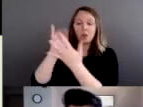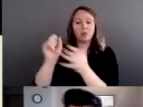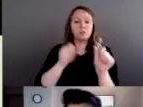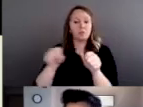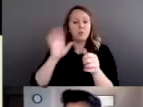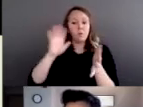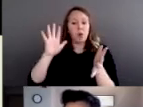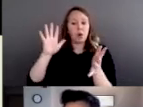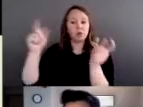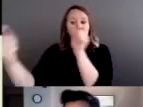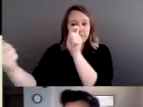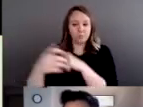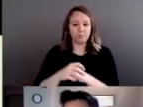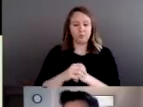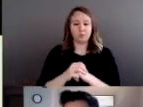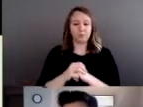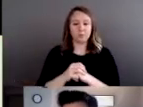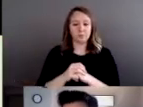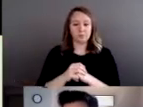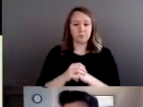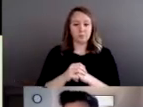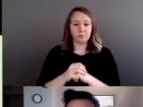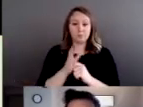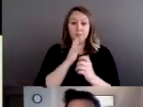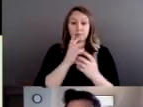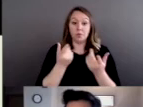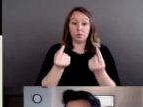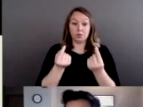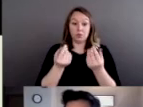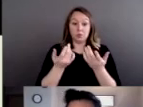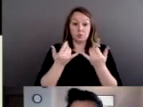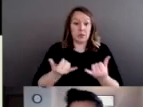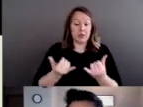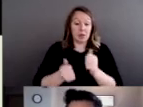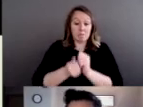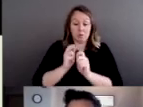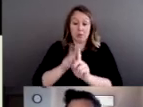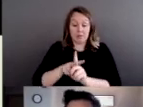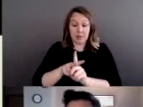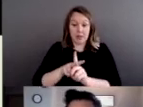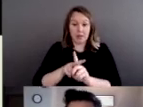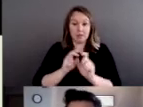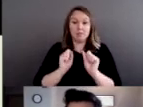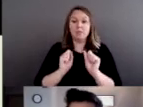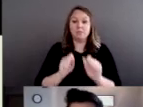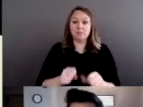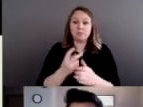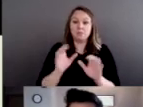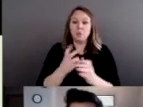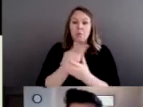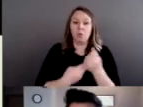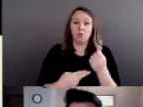what's most relevant right now, we can vote. Yes, easier said than done. Not everybody has the